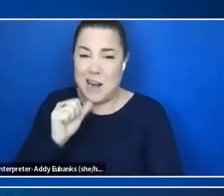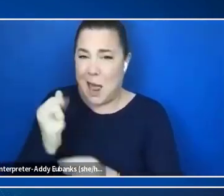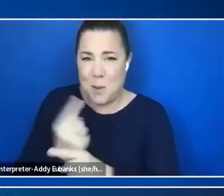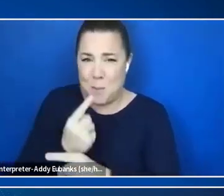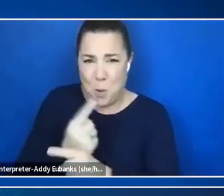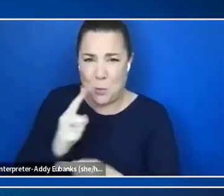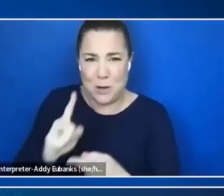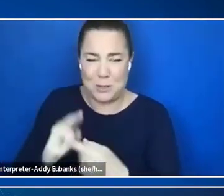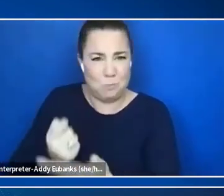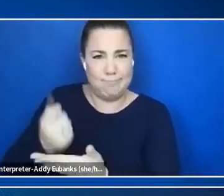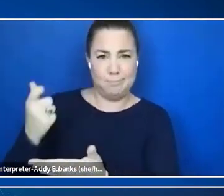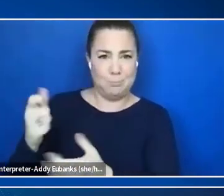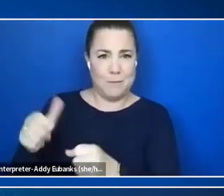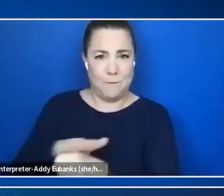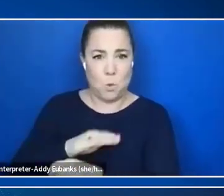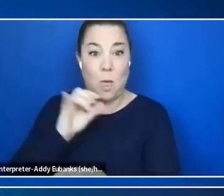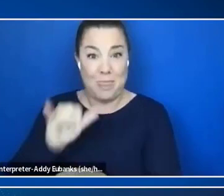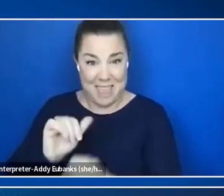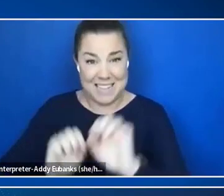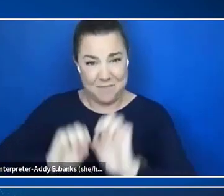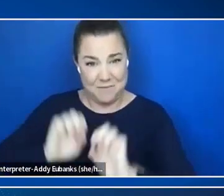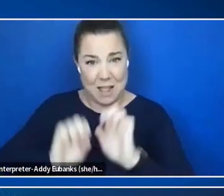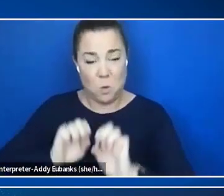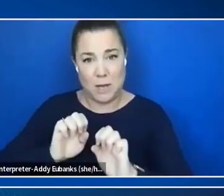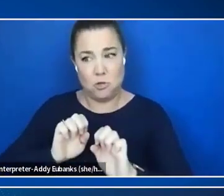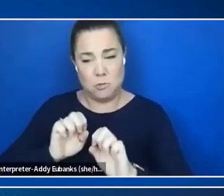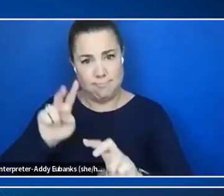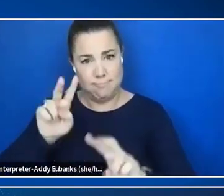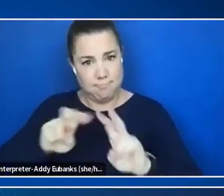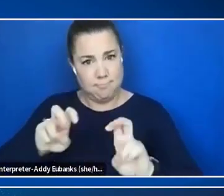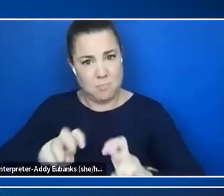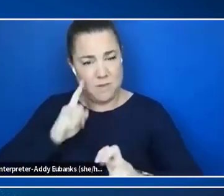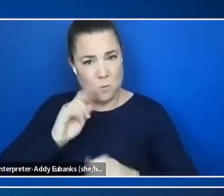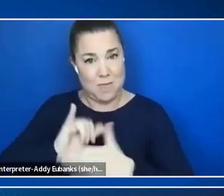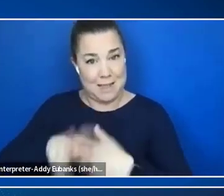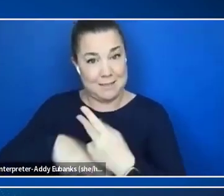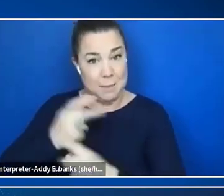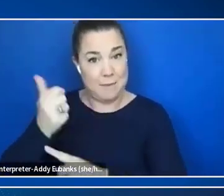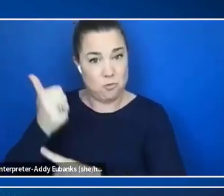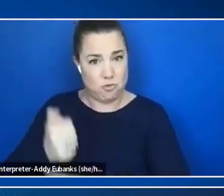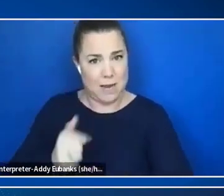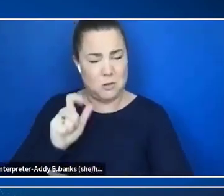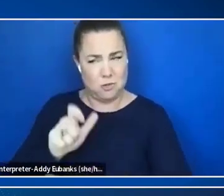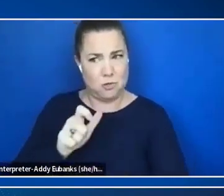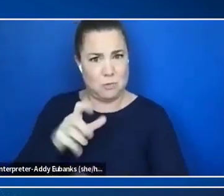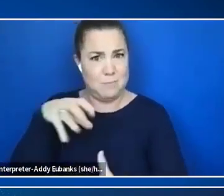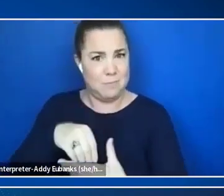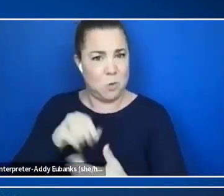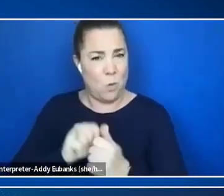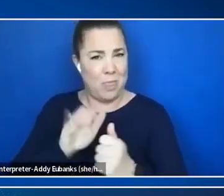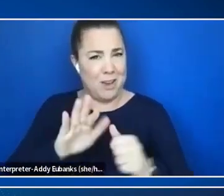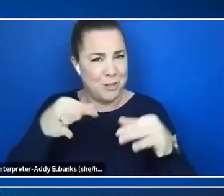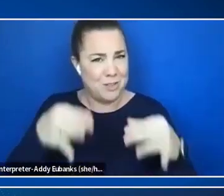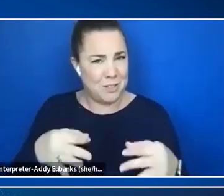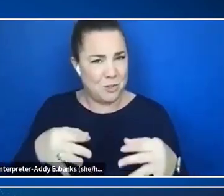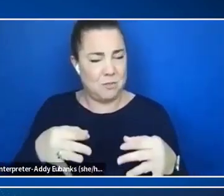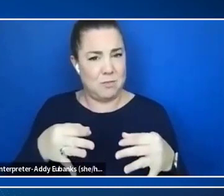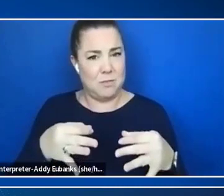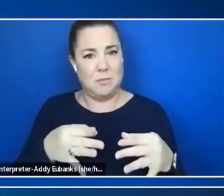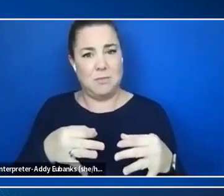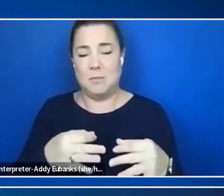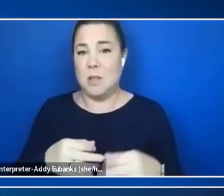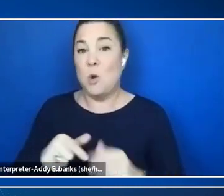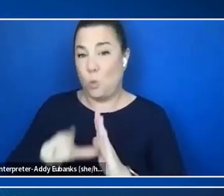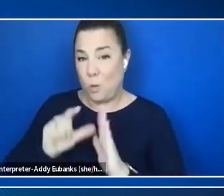to do so. It is an evaluation for these grants, and it should factor in according to the importance determined by